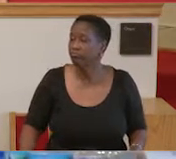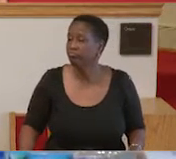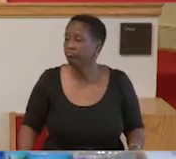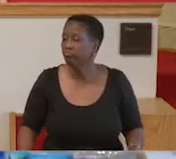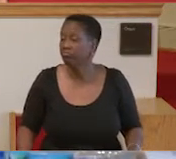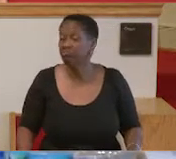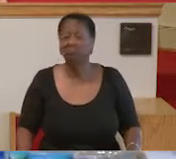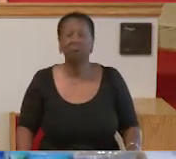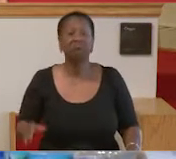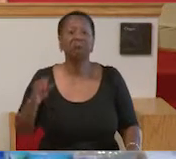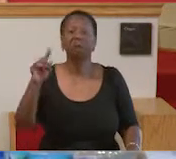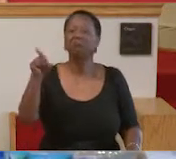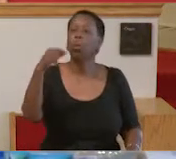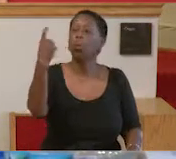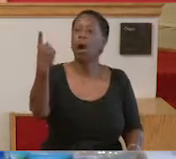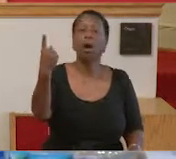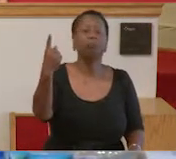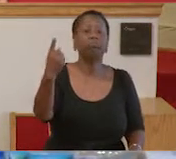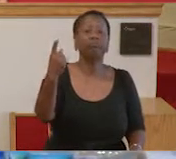Is there one today